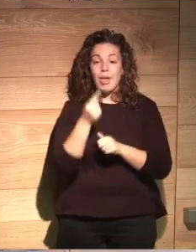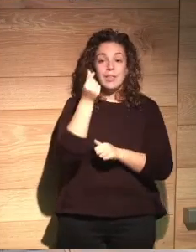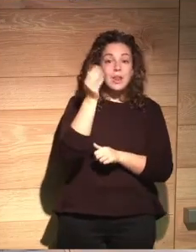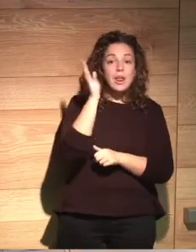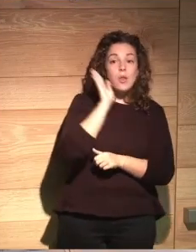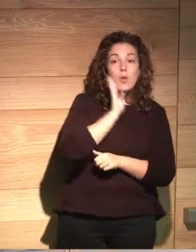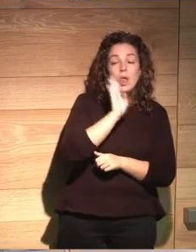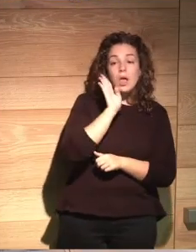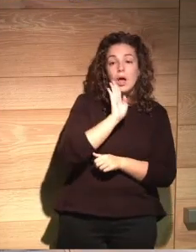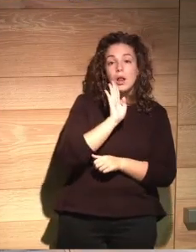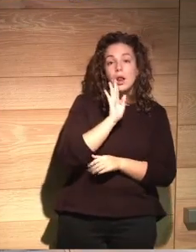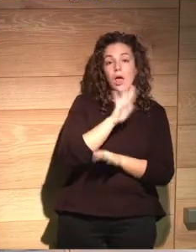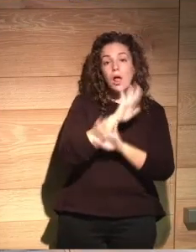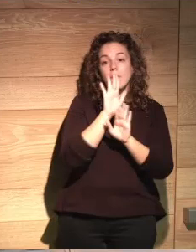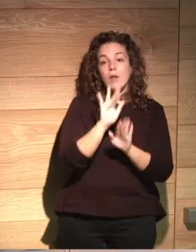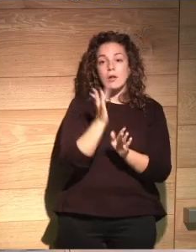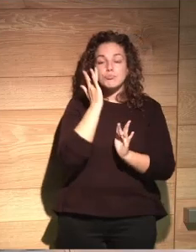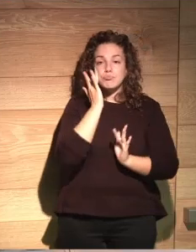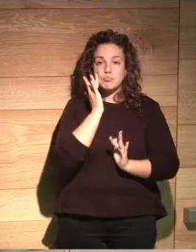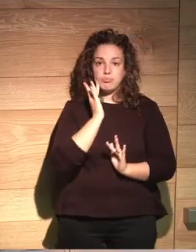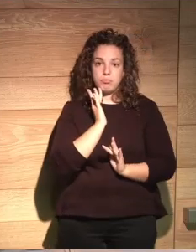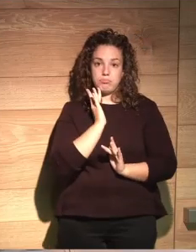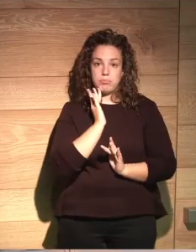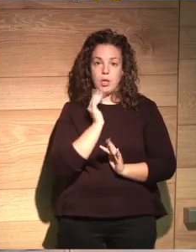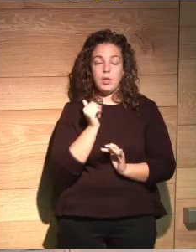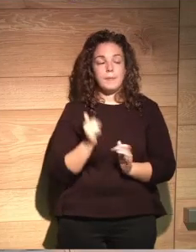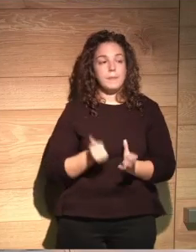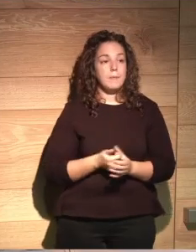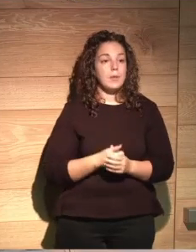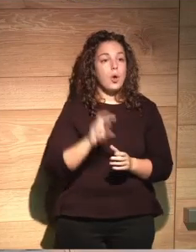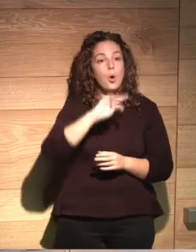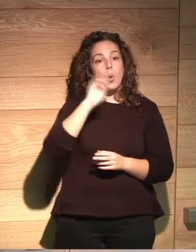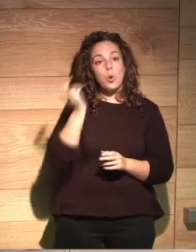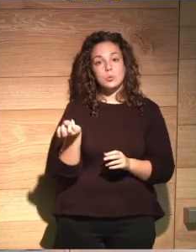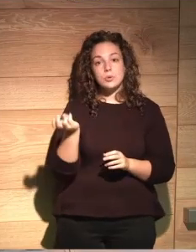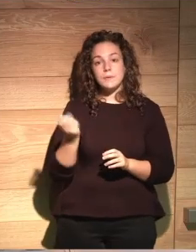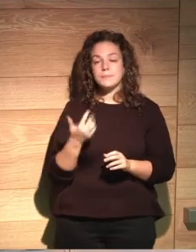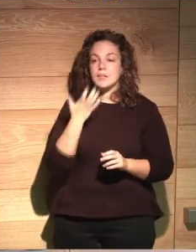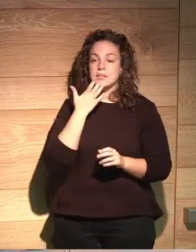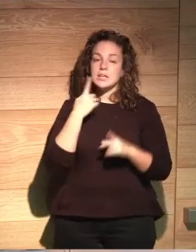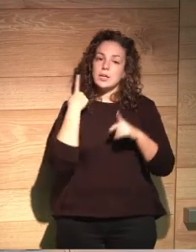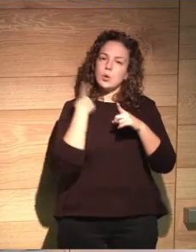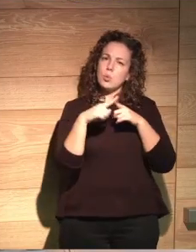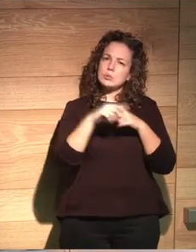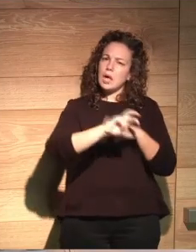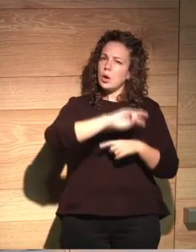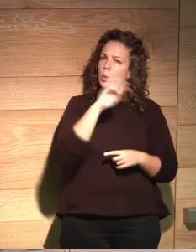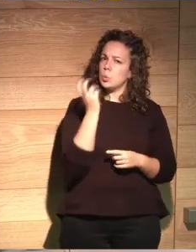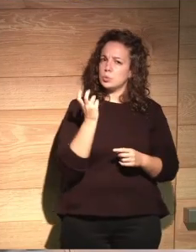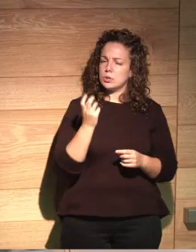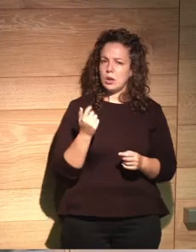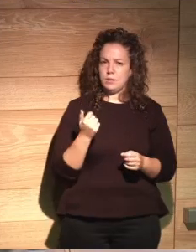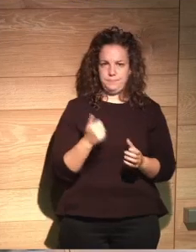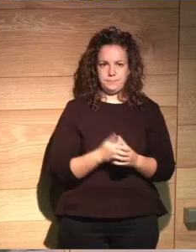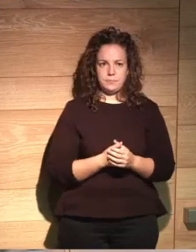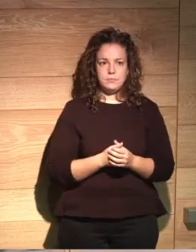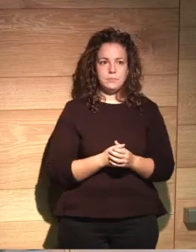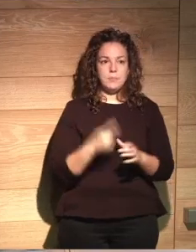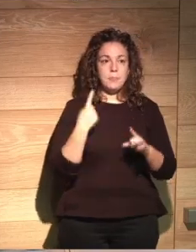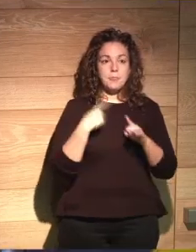your illegal money or whatever it gets, laundered. But then the other thing is there is